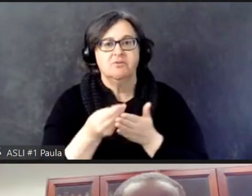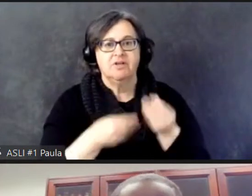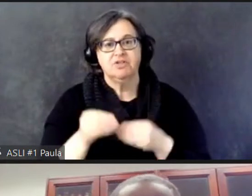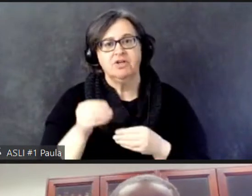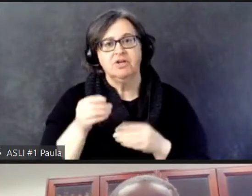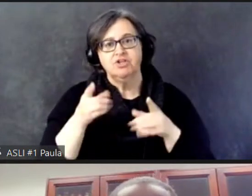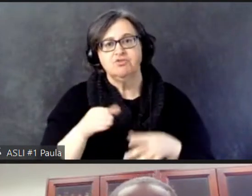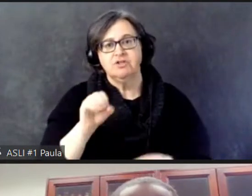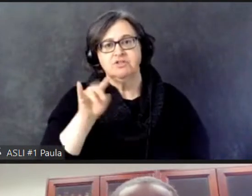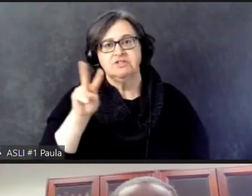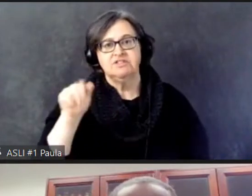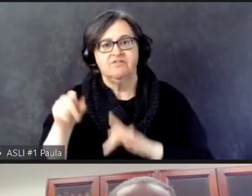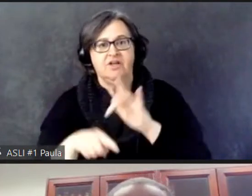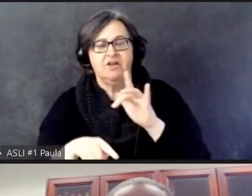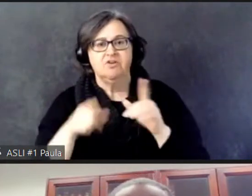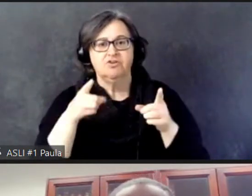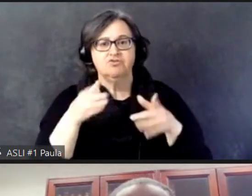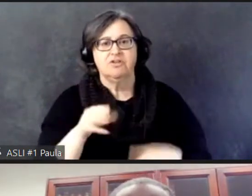today. Director Miller?